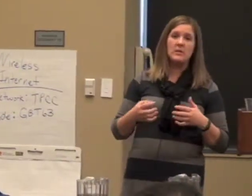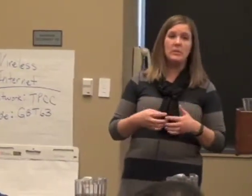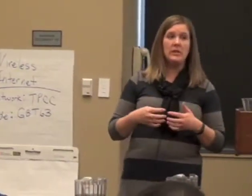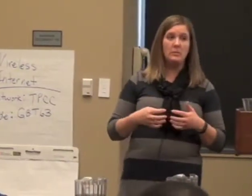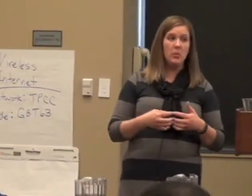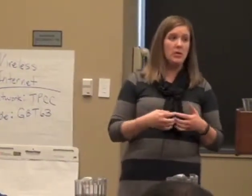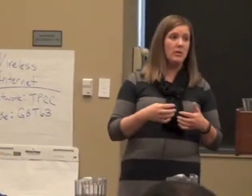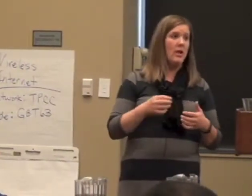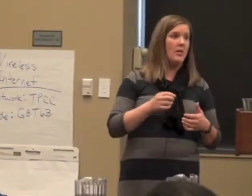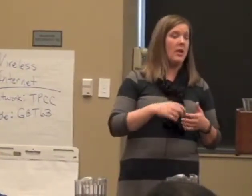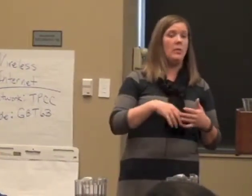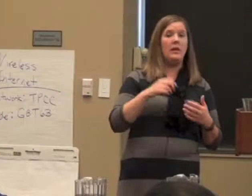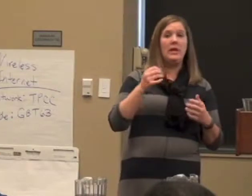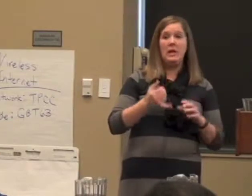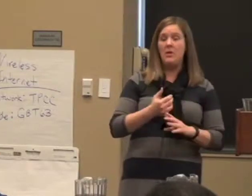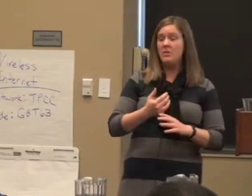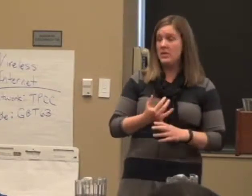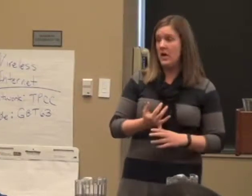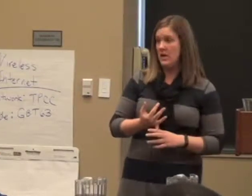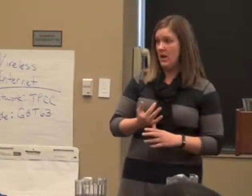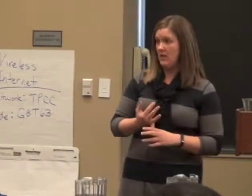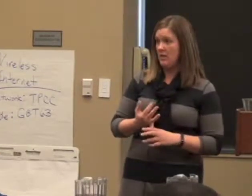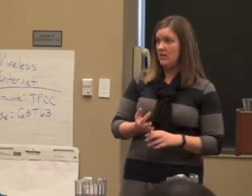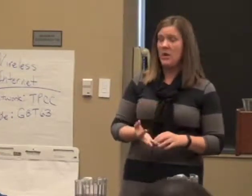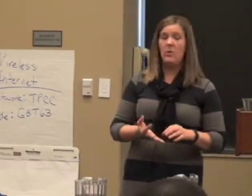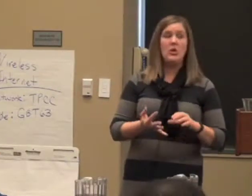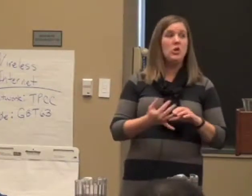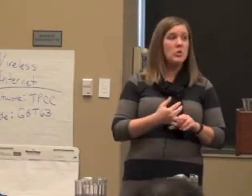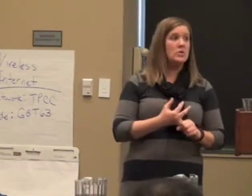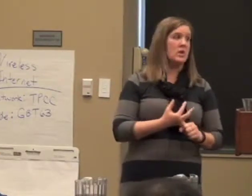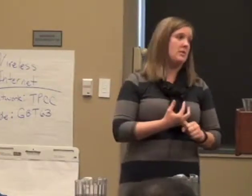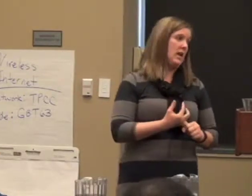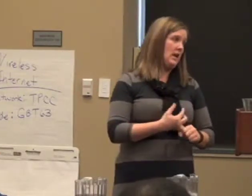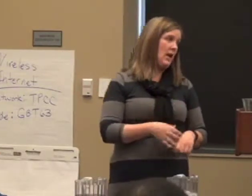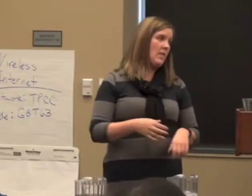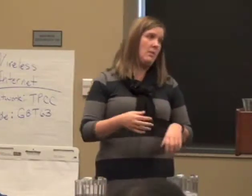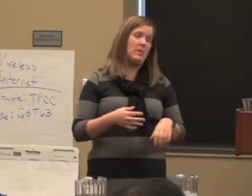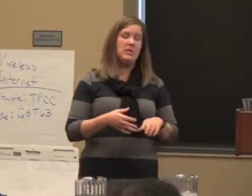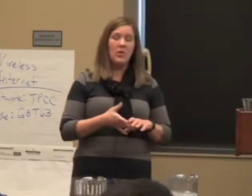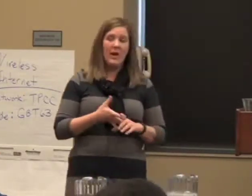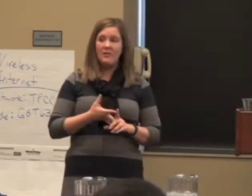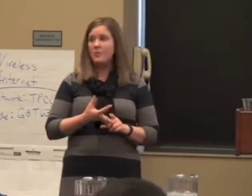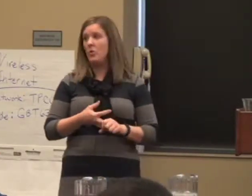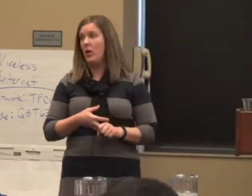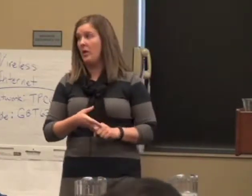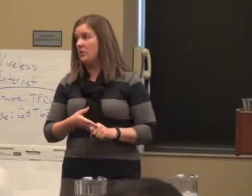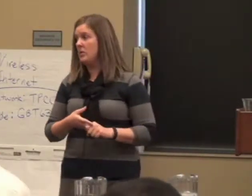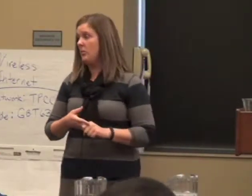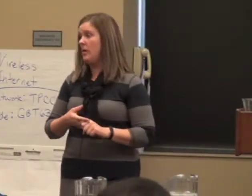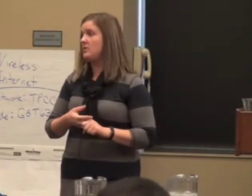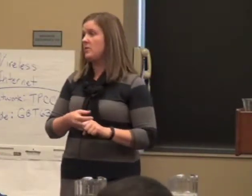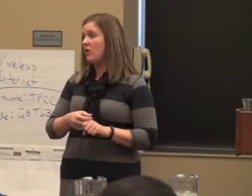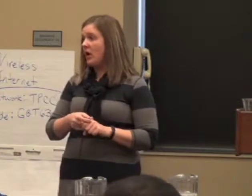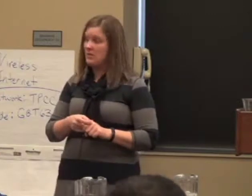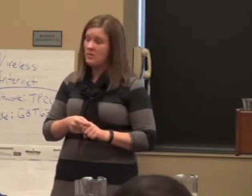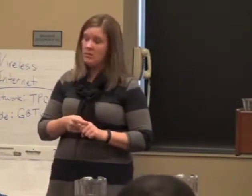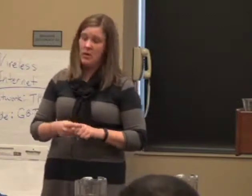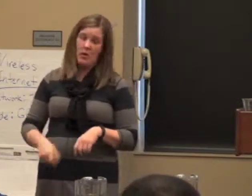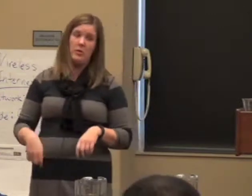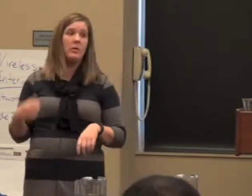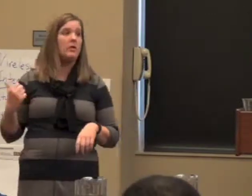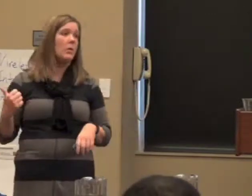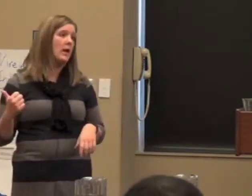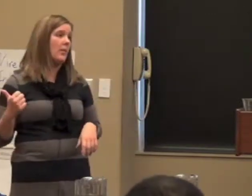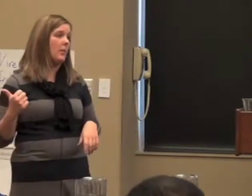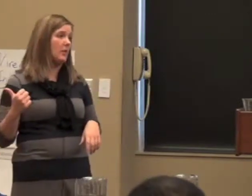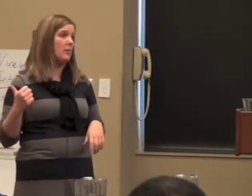why it's really important that we keep our data, that we use our data, and that we don't, after a week or 2 weeks of trying something new,